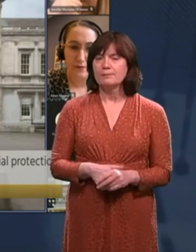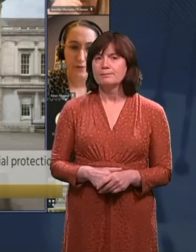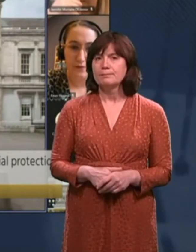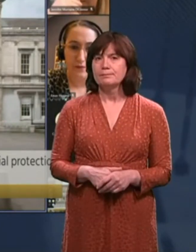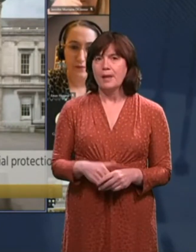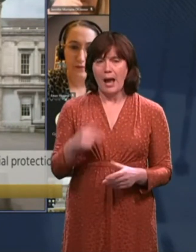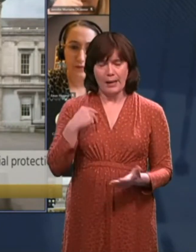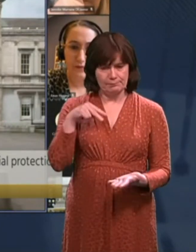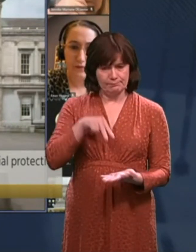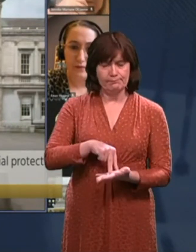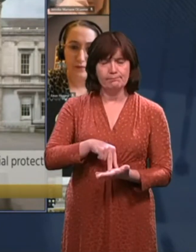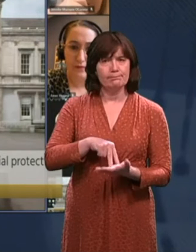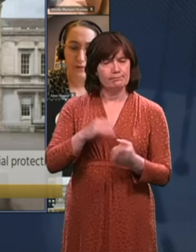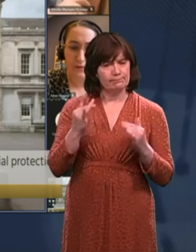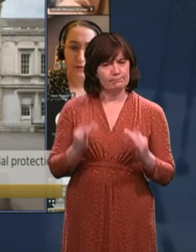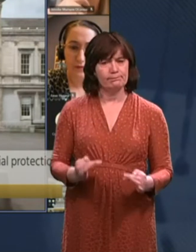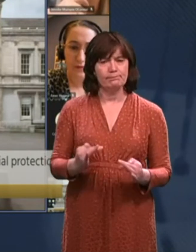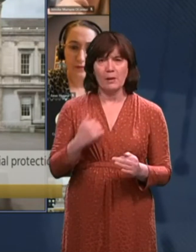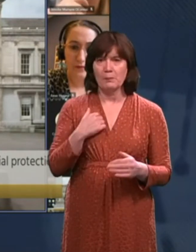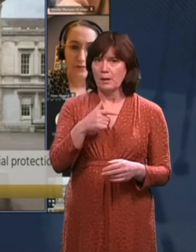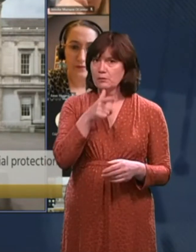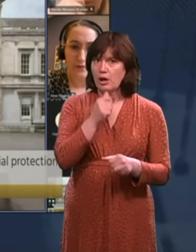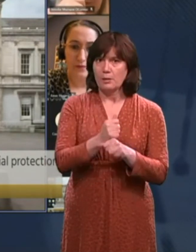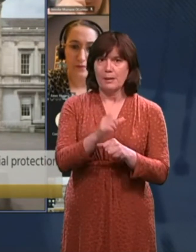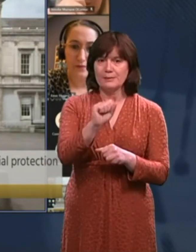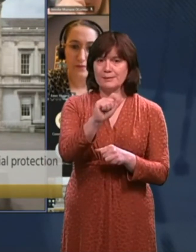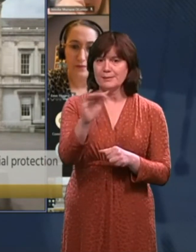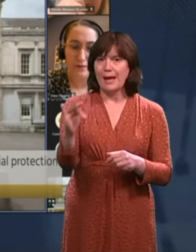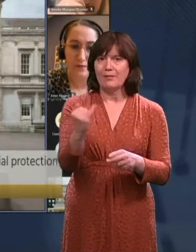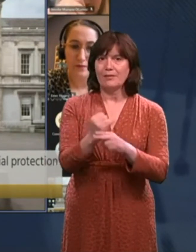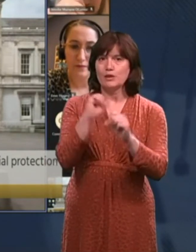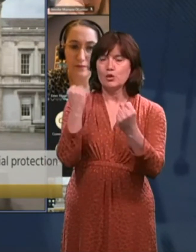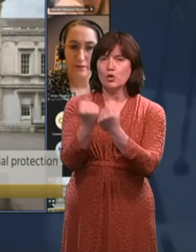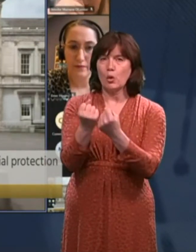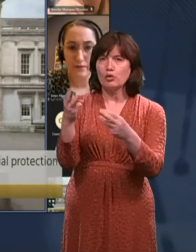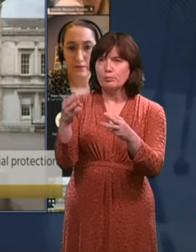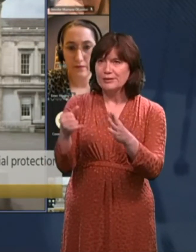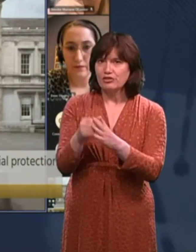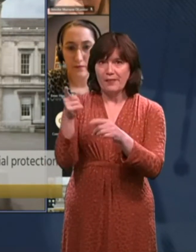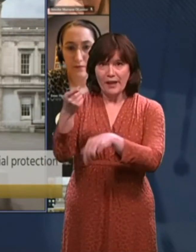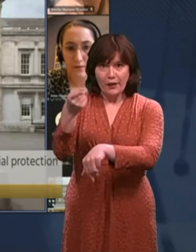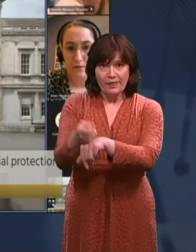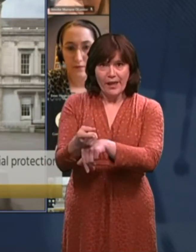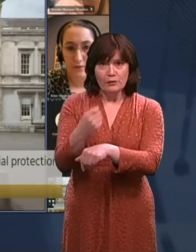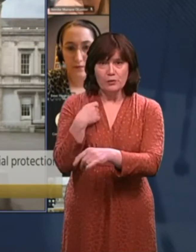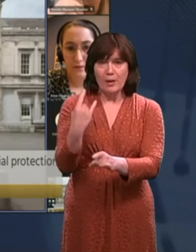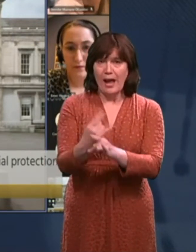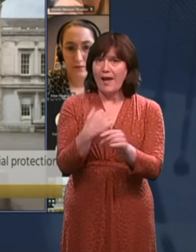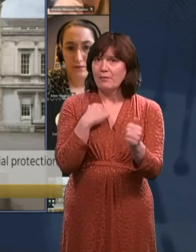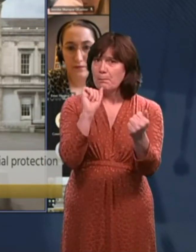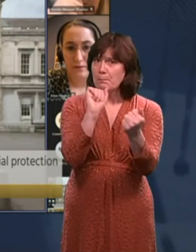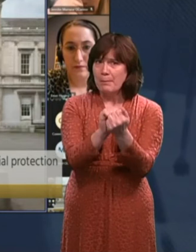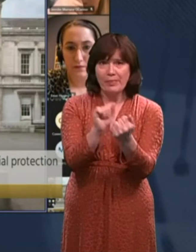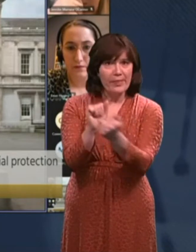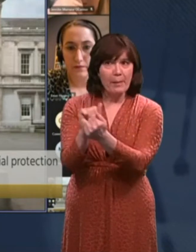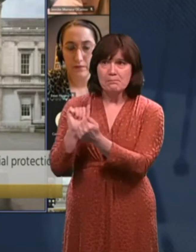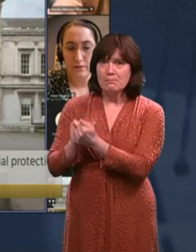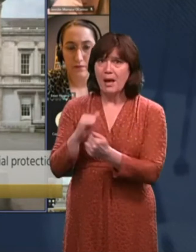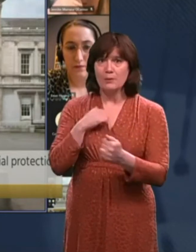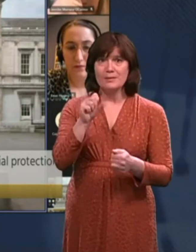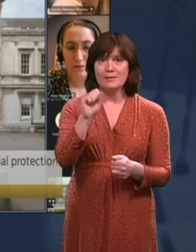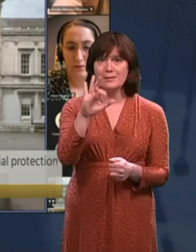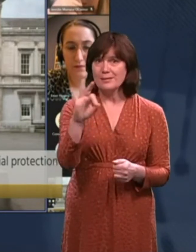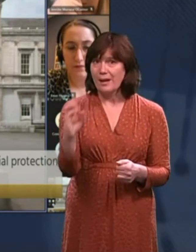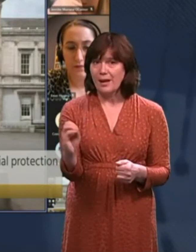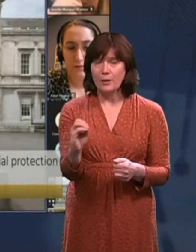over that as I sit here and talk about the staff in social protection. They're there to help. I have met them. I was in Sligo